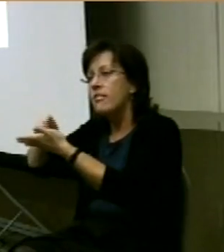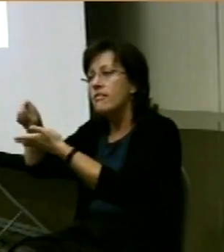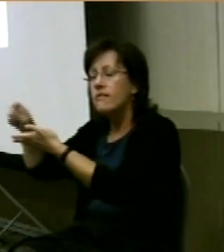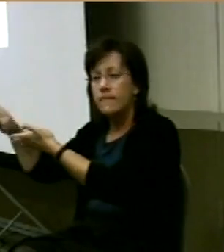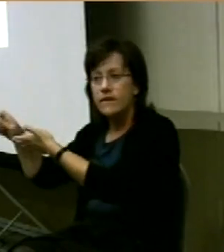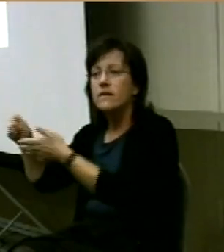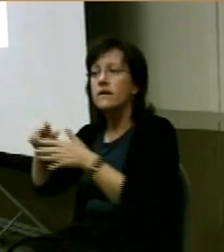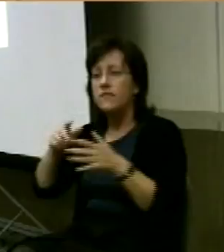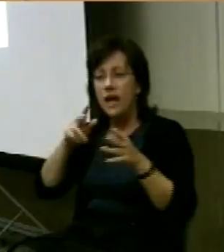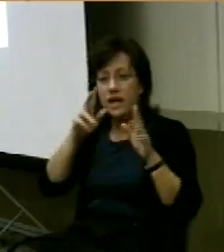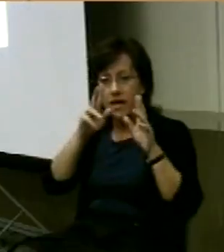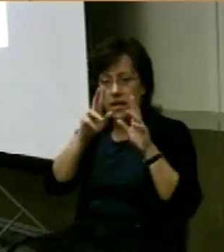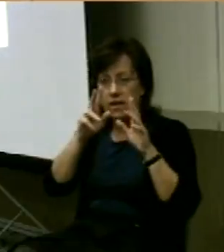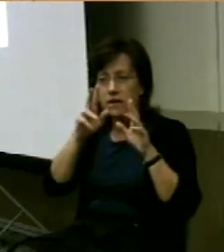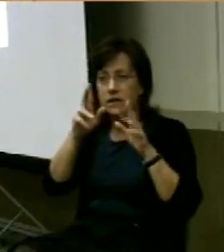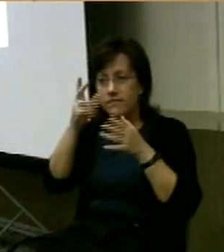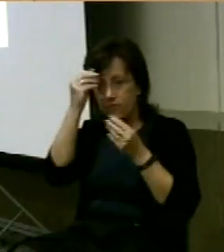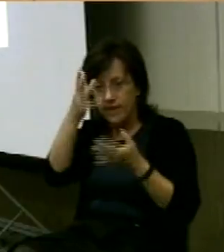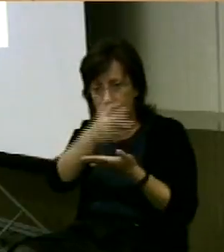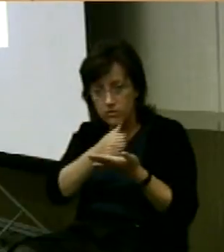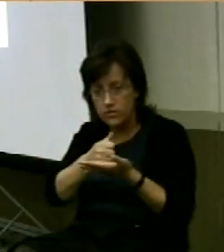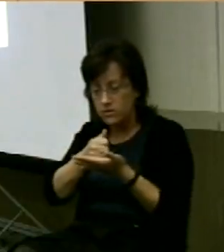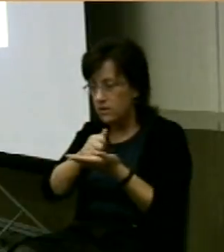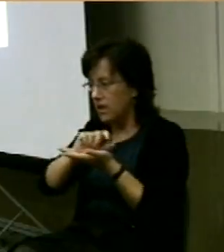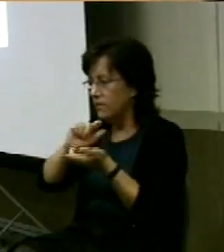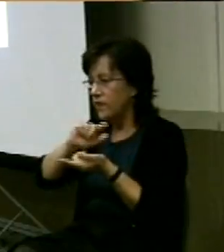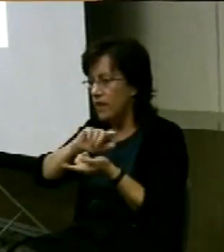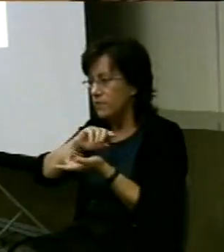it into a meaningful graph or